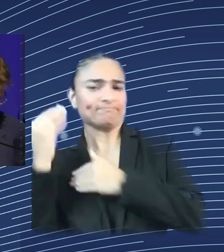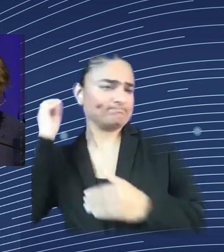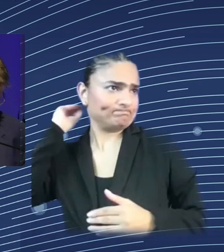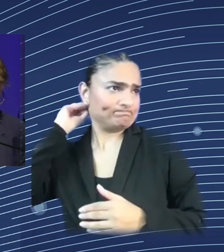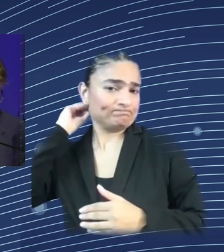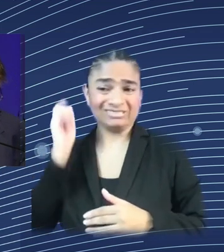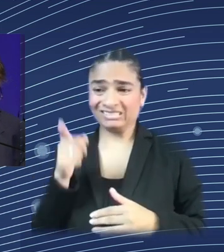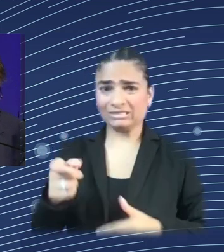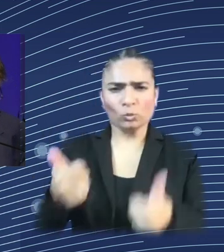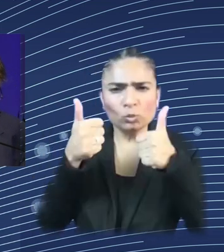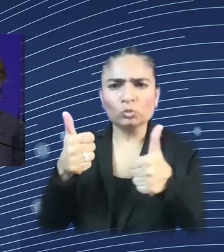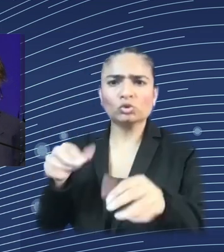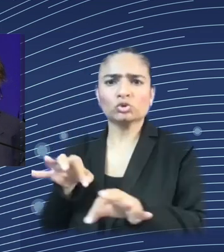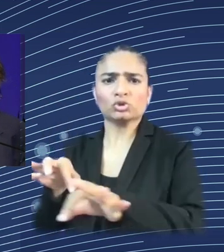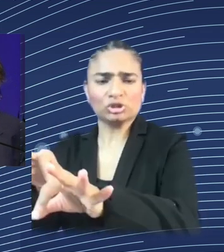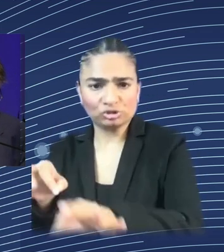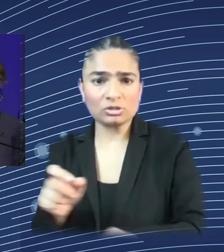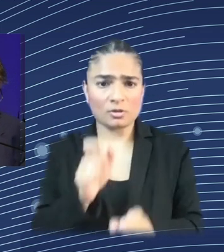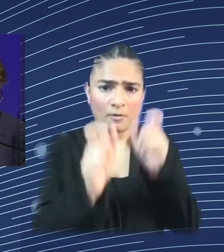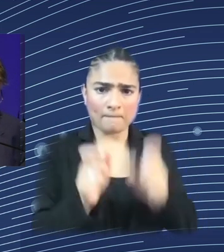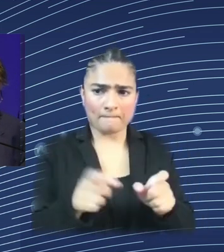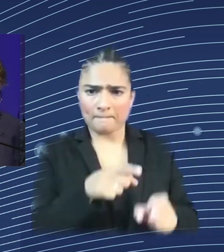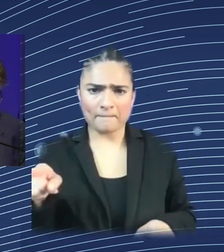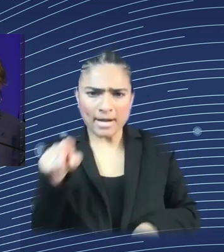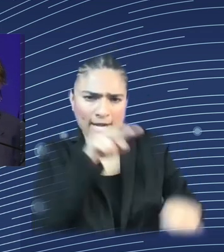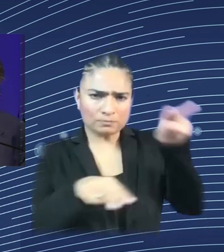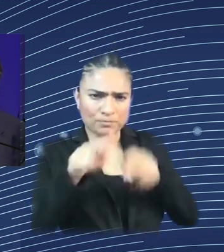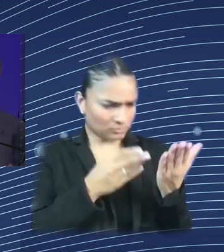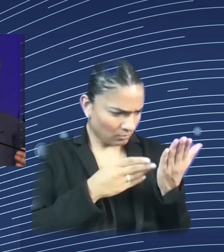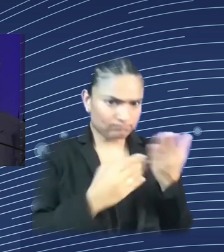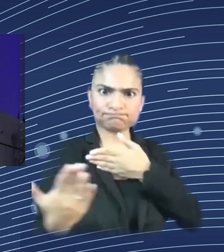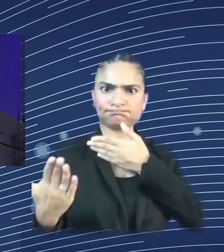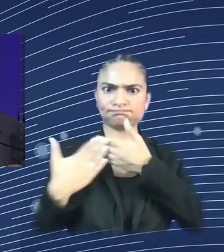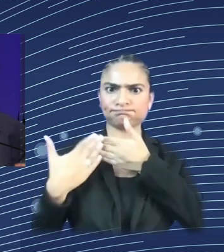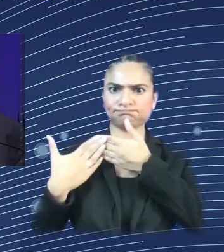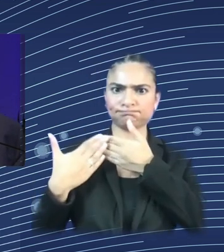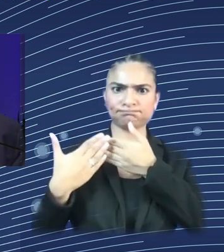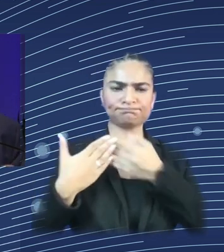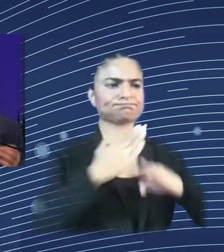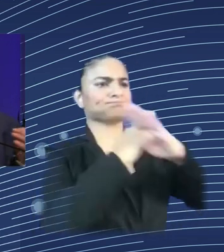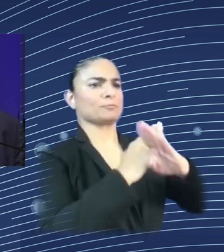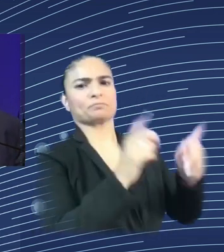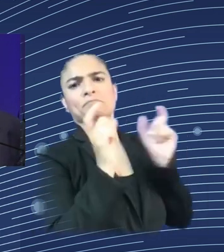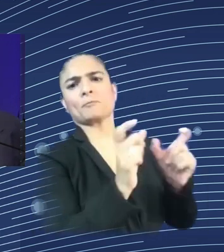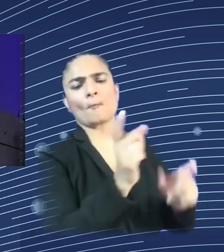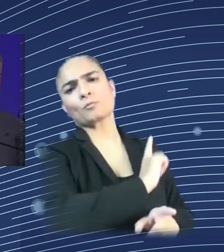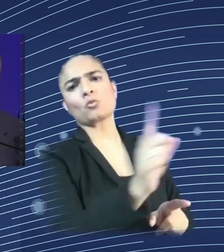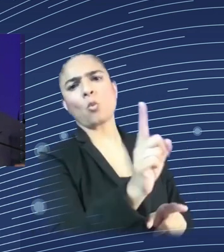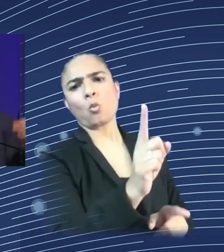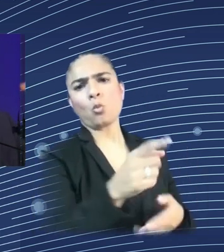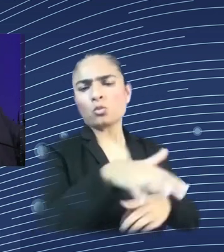social fraud. So next slide, please. We are mostly using them on detection